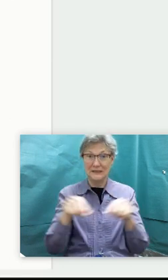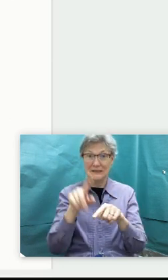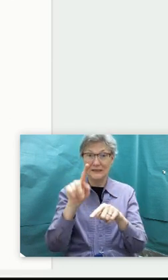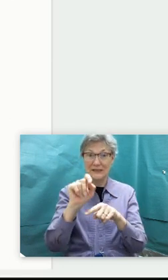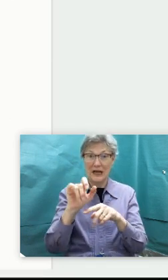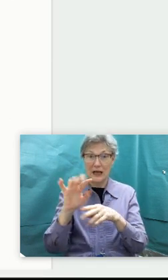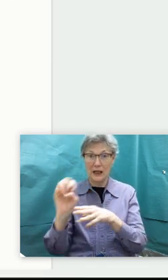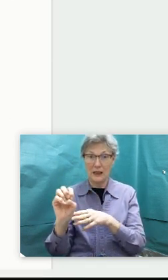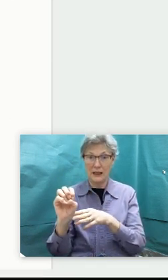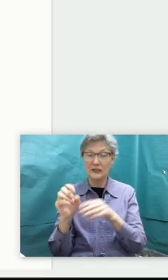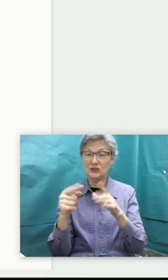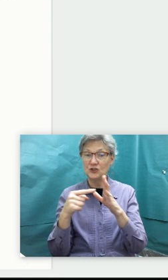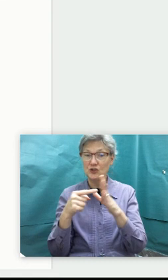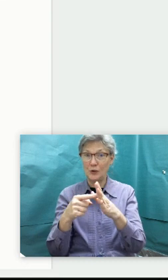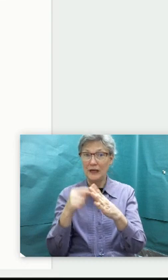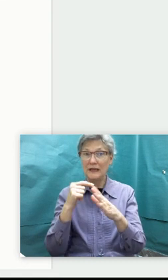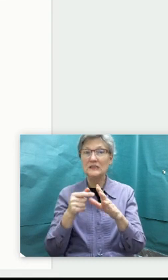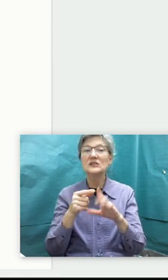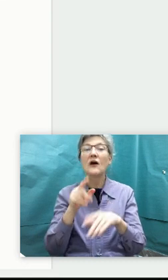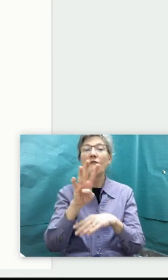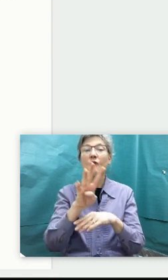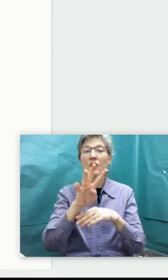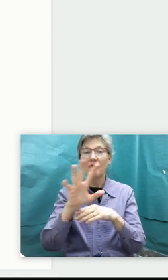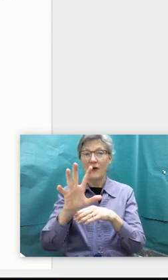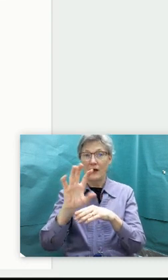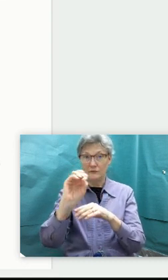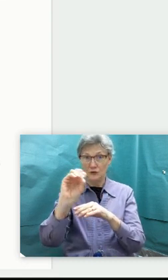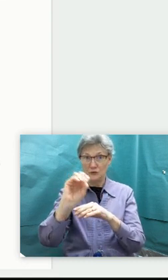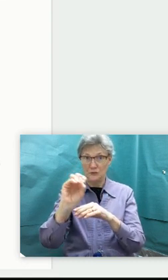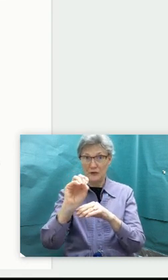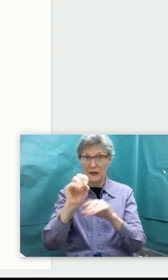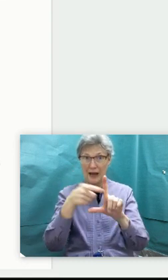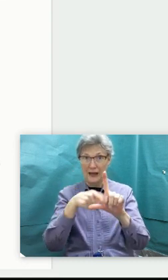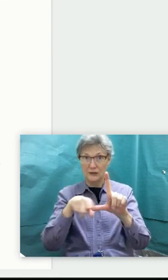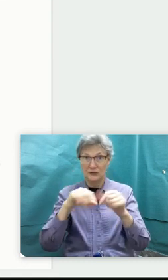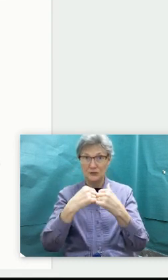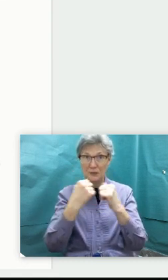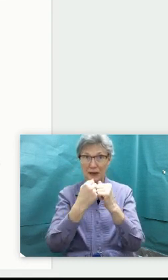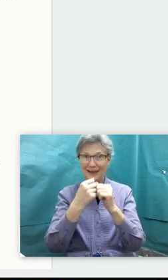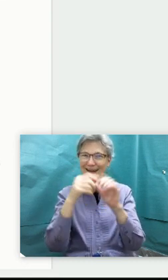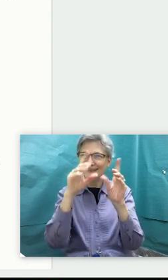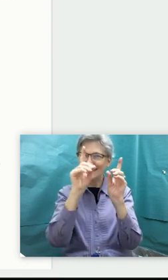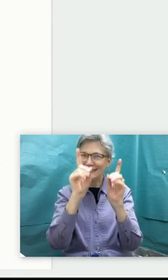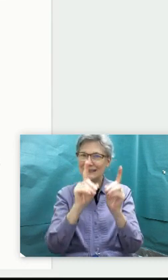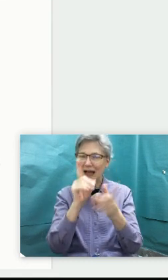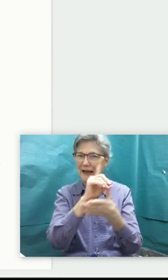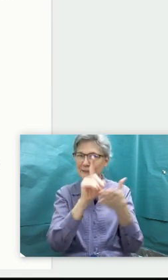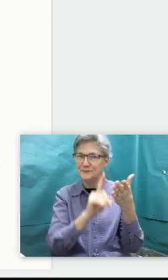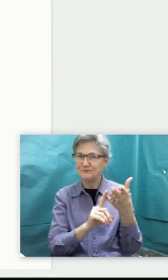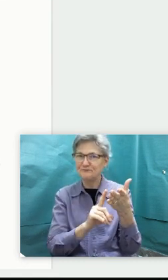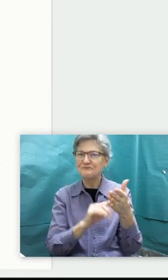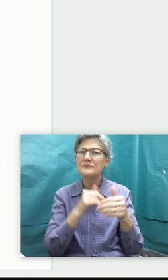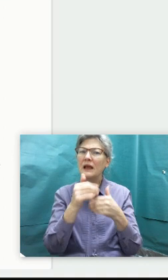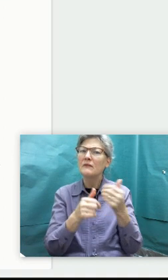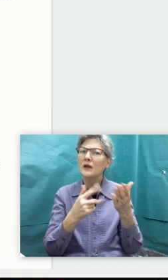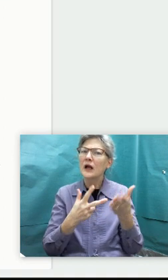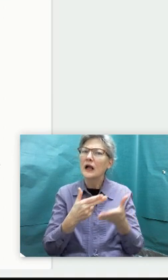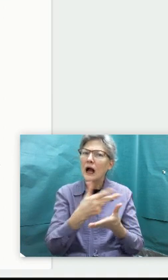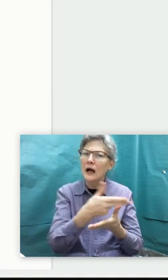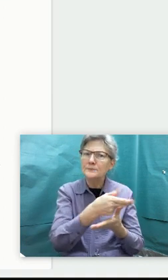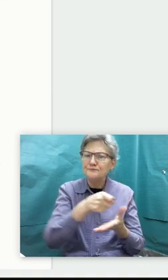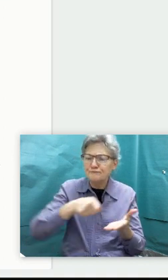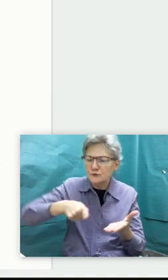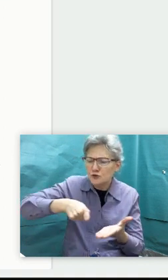with 45-degree angles to make a design. After the cut, what is the angle measure of the part